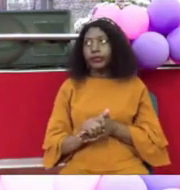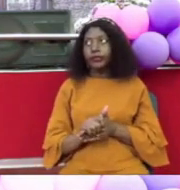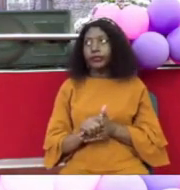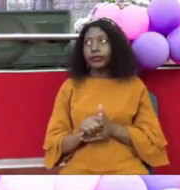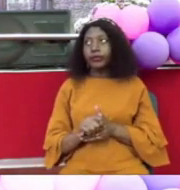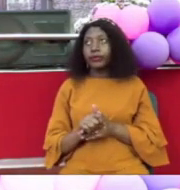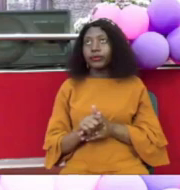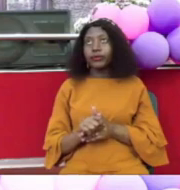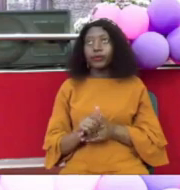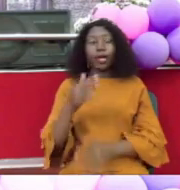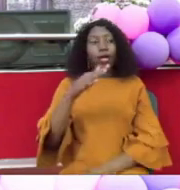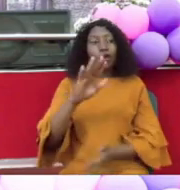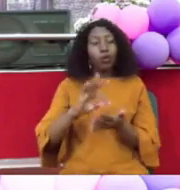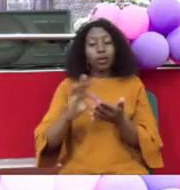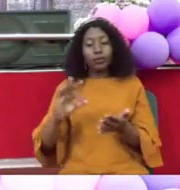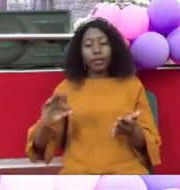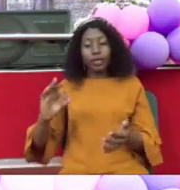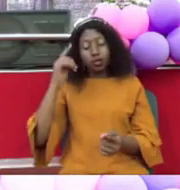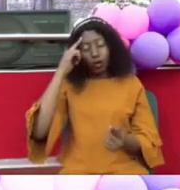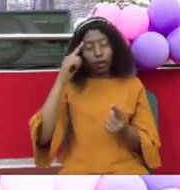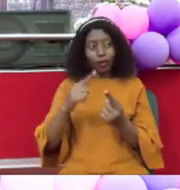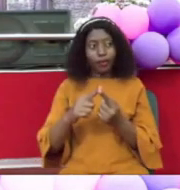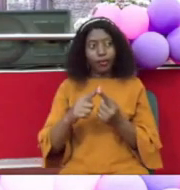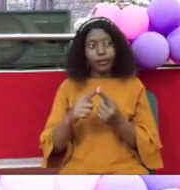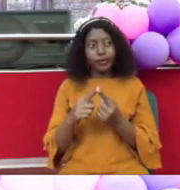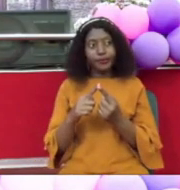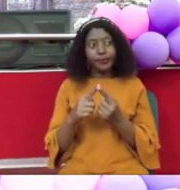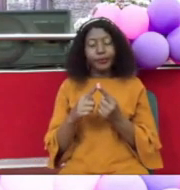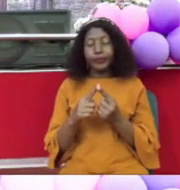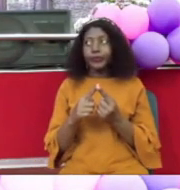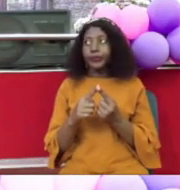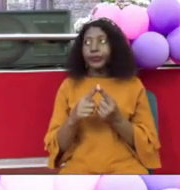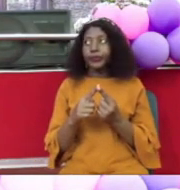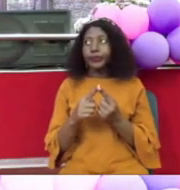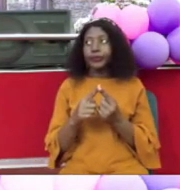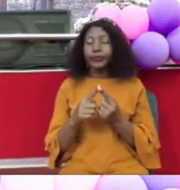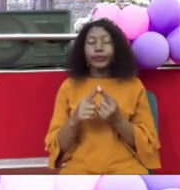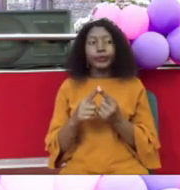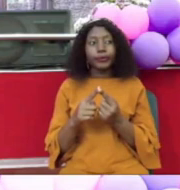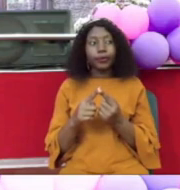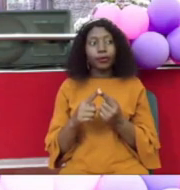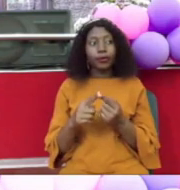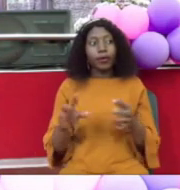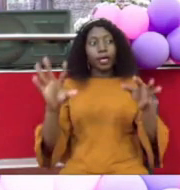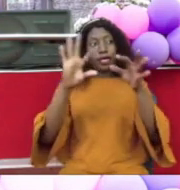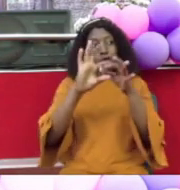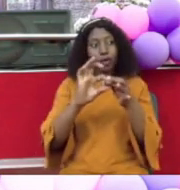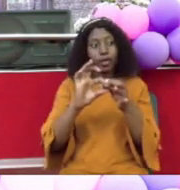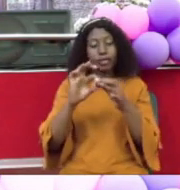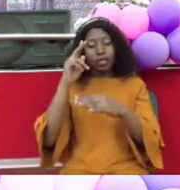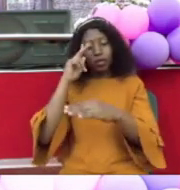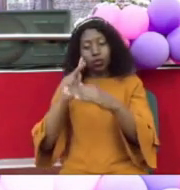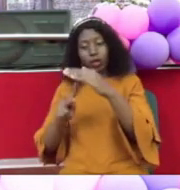your spiritual purpose na makusudi yako ya kiroho is connected to the vision